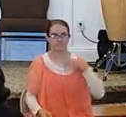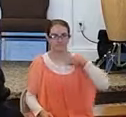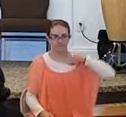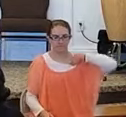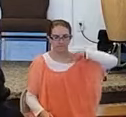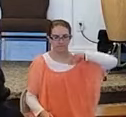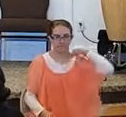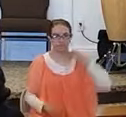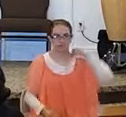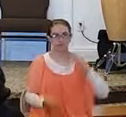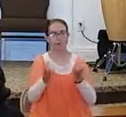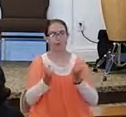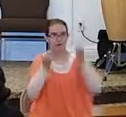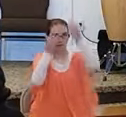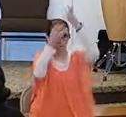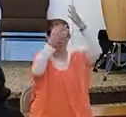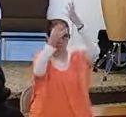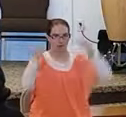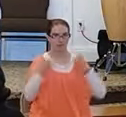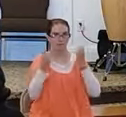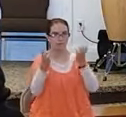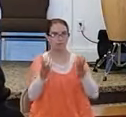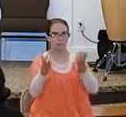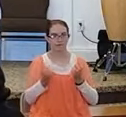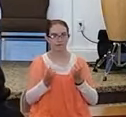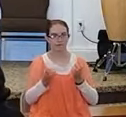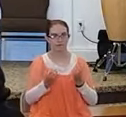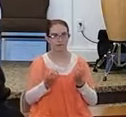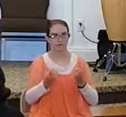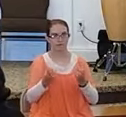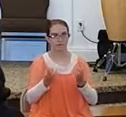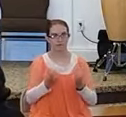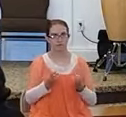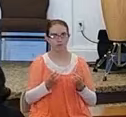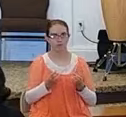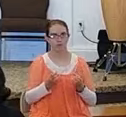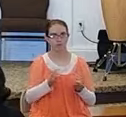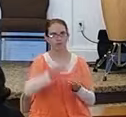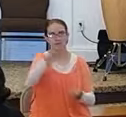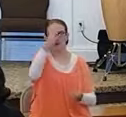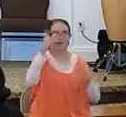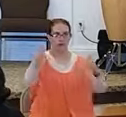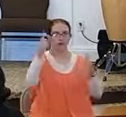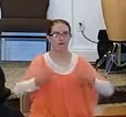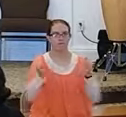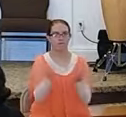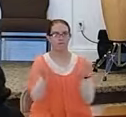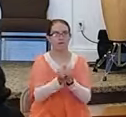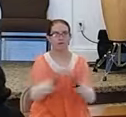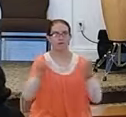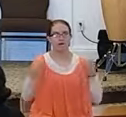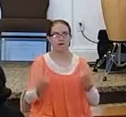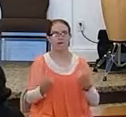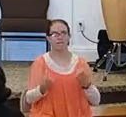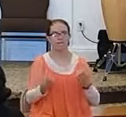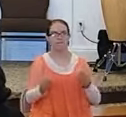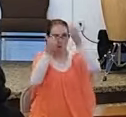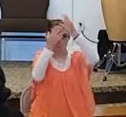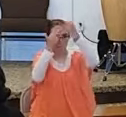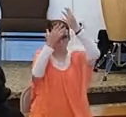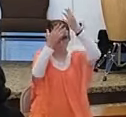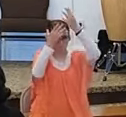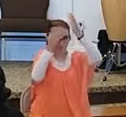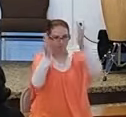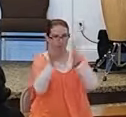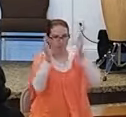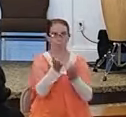Hallelujah. Oh, the willing and obedient. You're going to have to be willing. If you want the Spirit of God to dwell with you, you've got to be obedient to